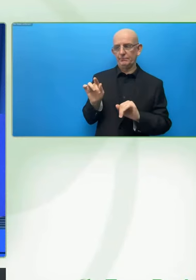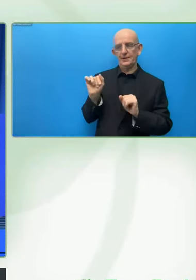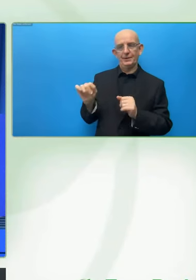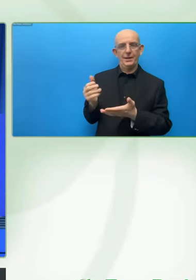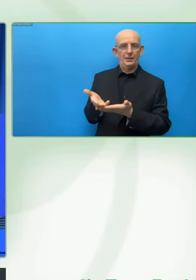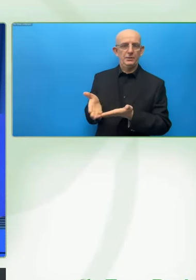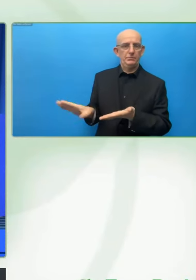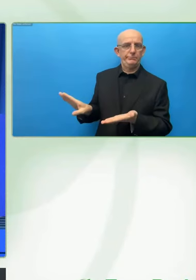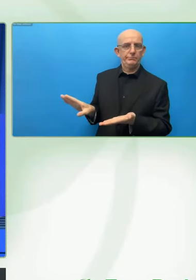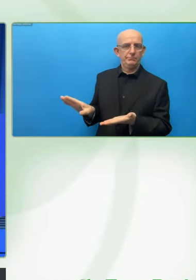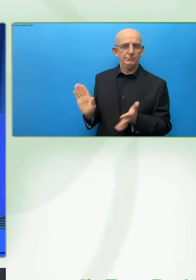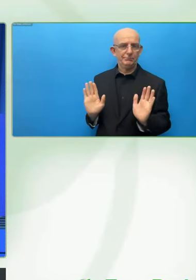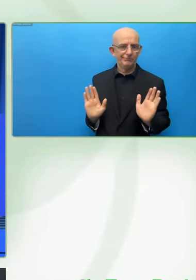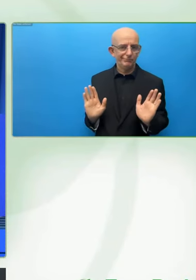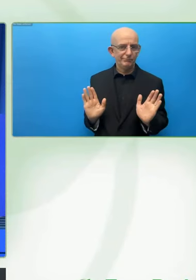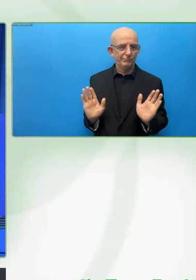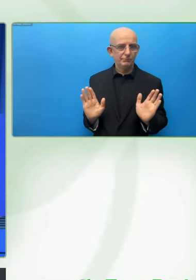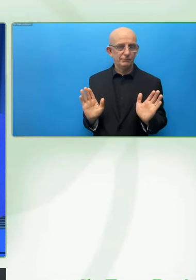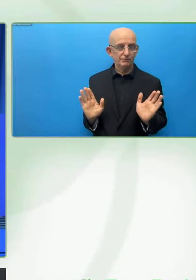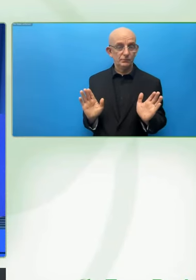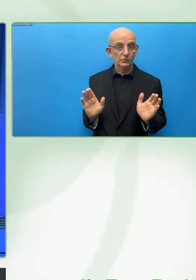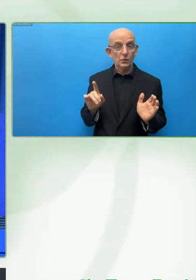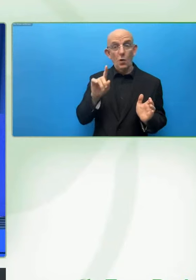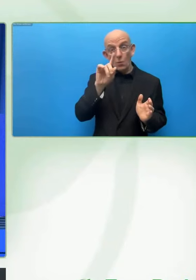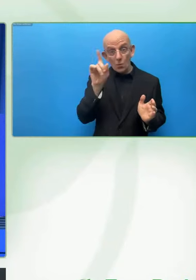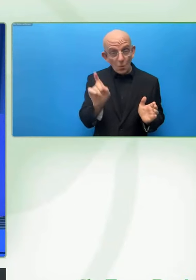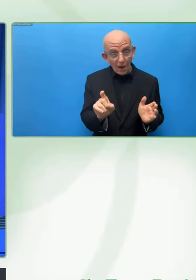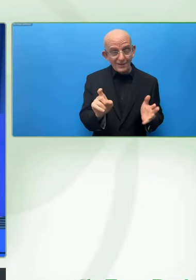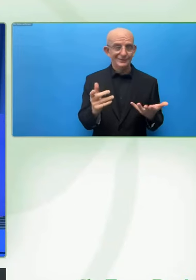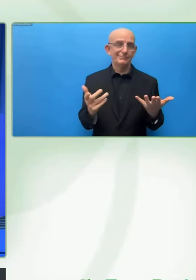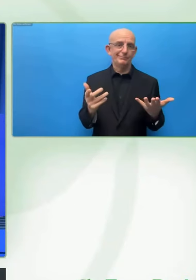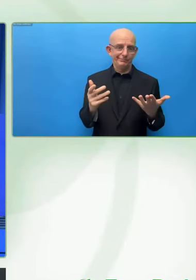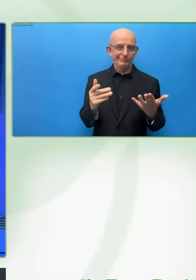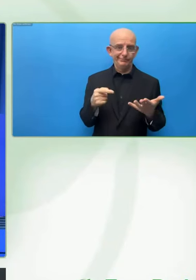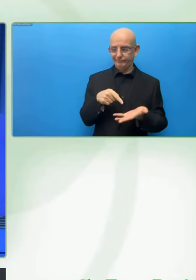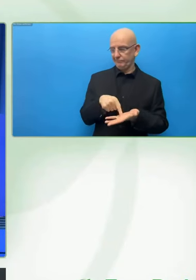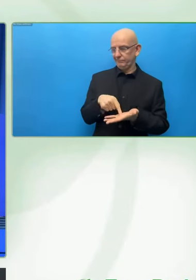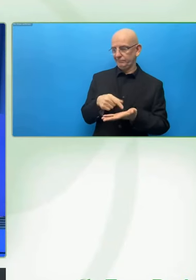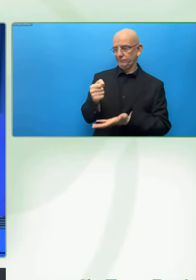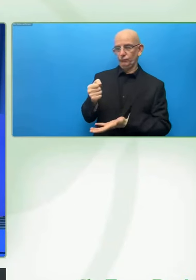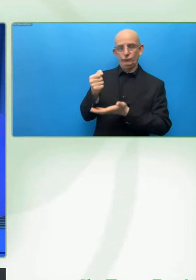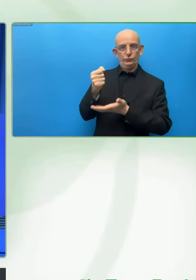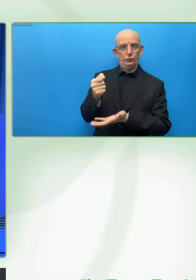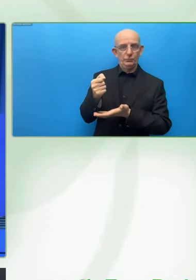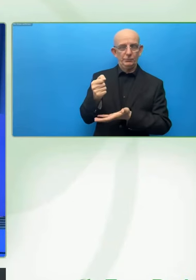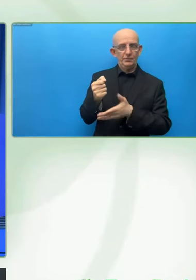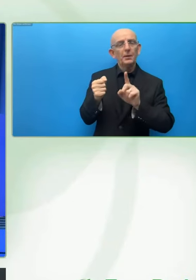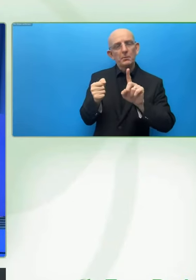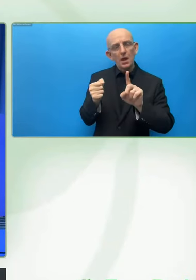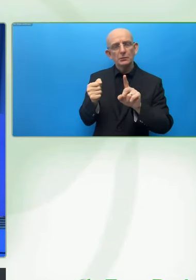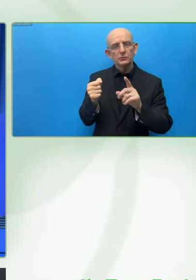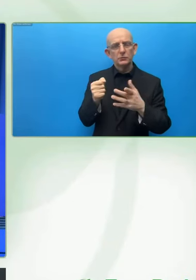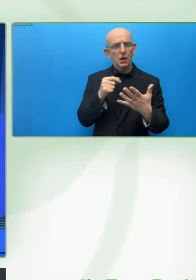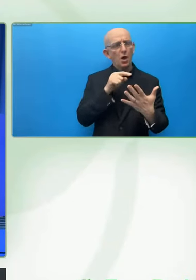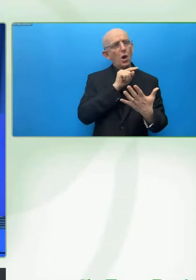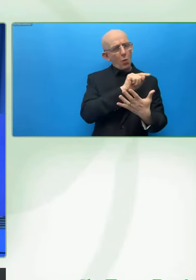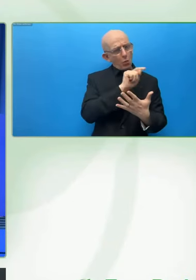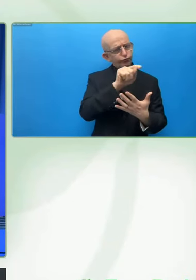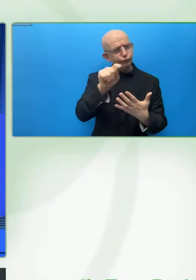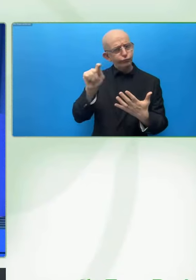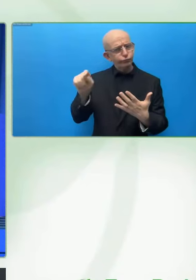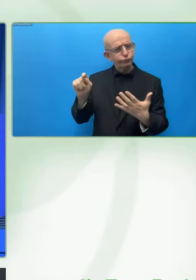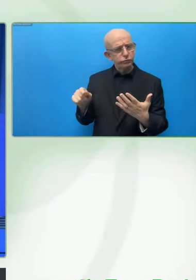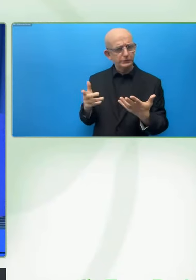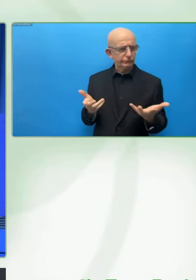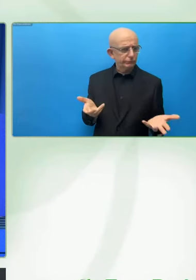enforcement on the next round of regulatory process. So it is a pretty drawn out approach that we